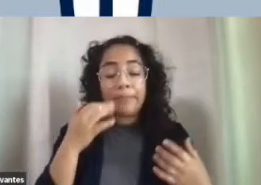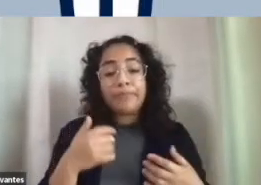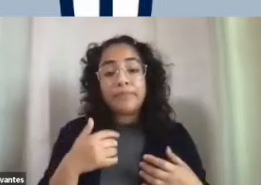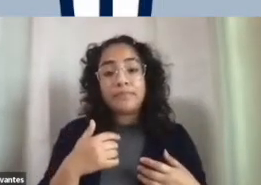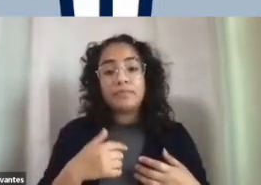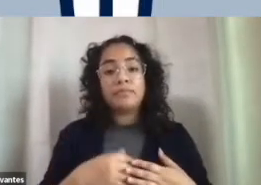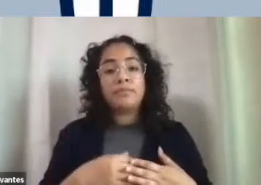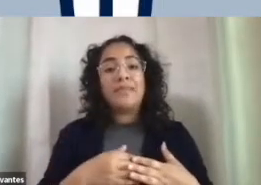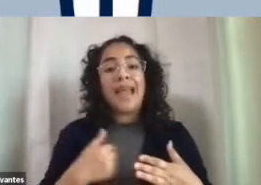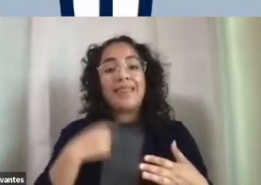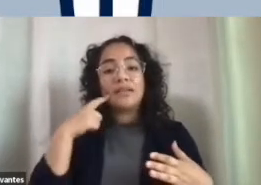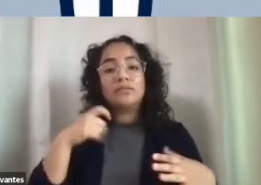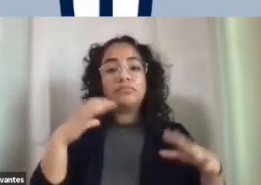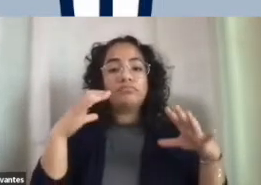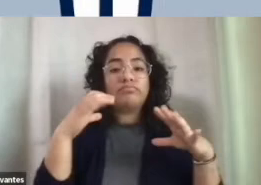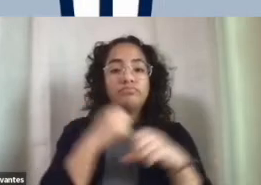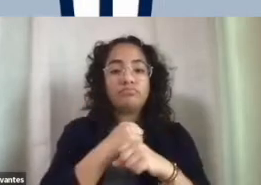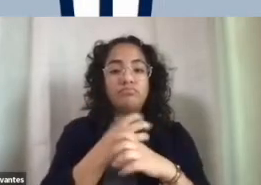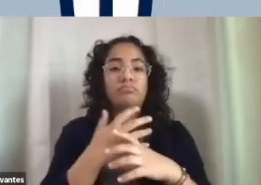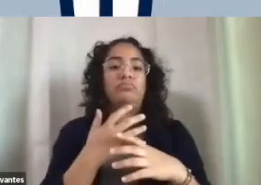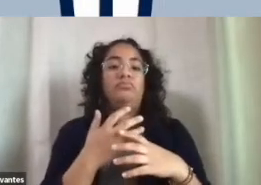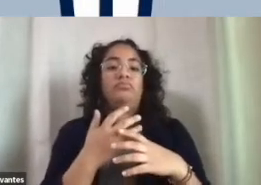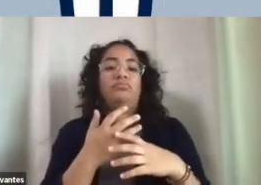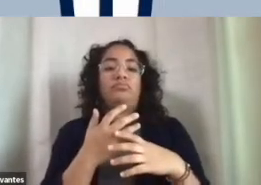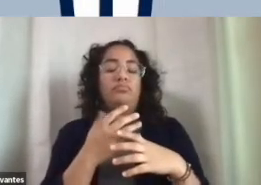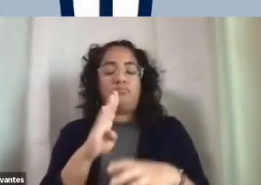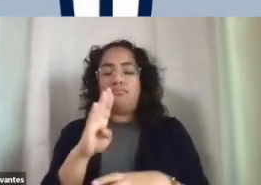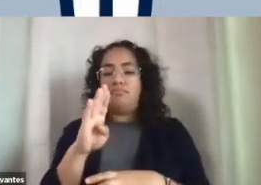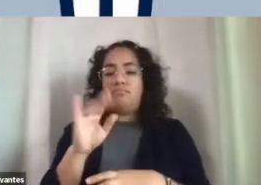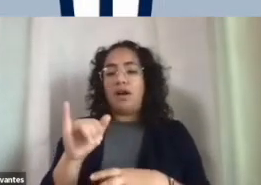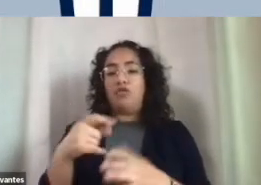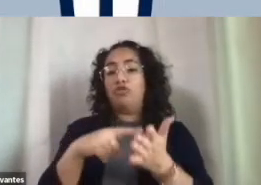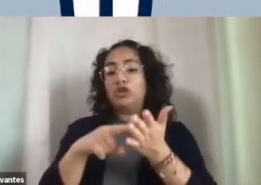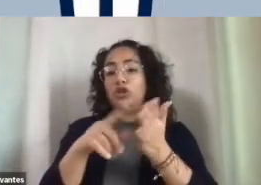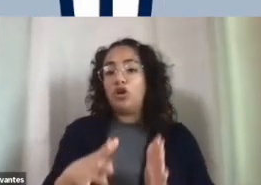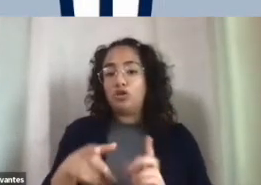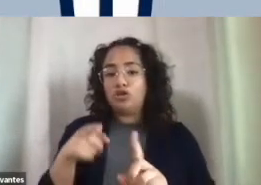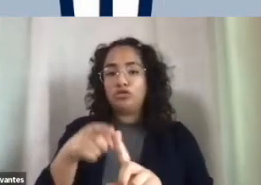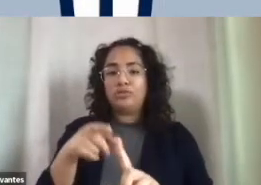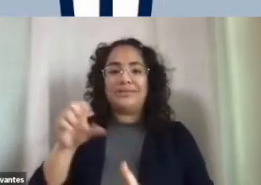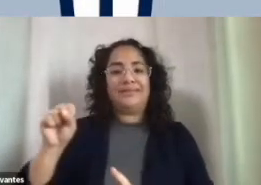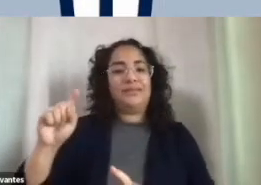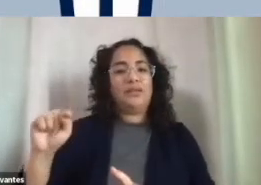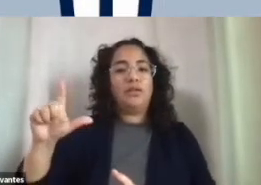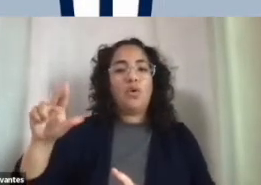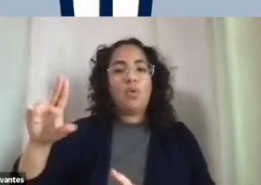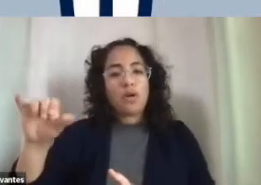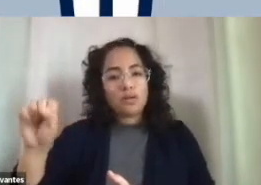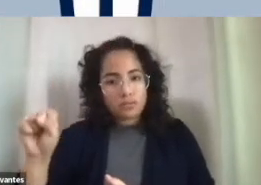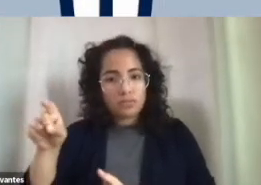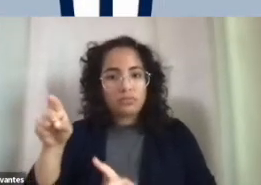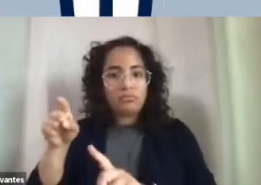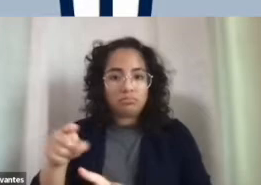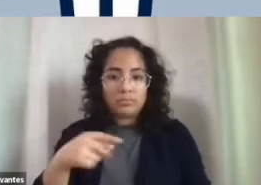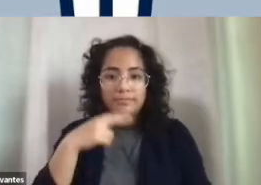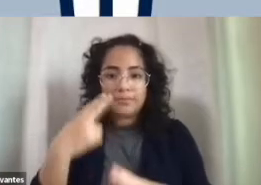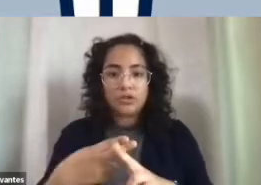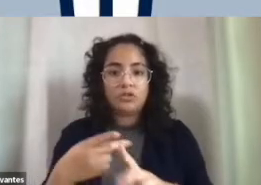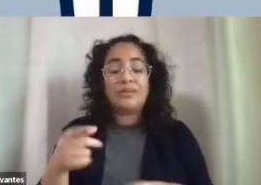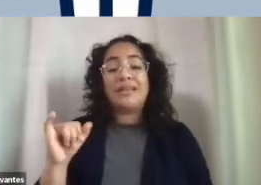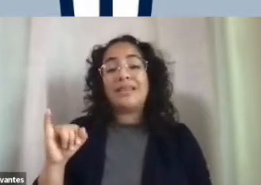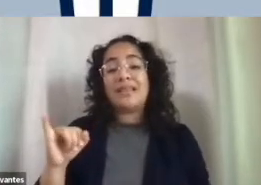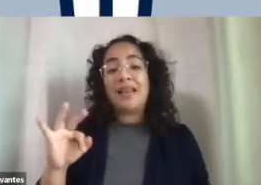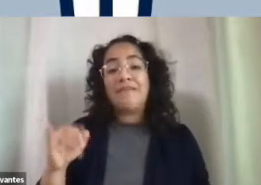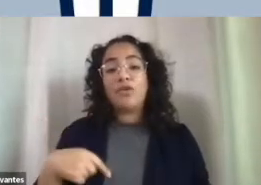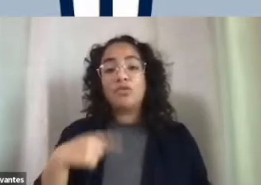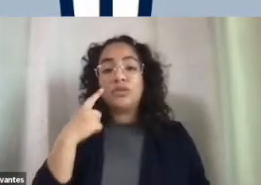best summarized by a researcher in St. Louis who basically said that if you've seen one case